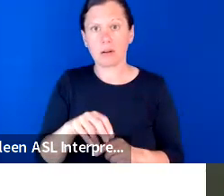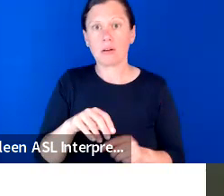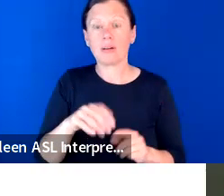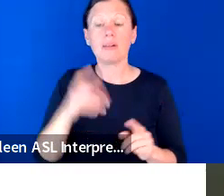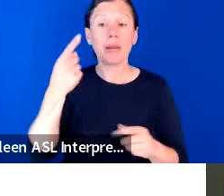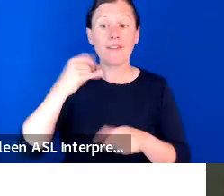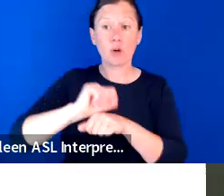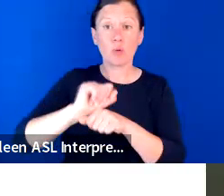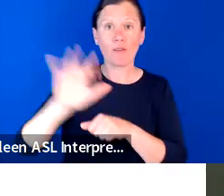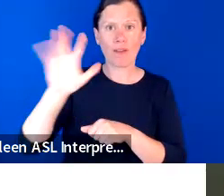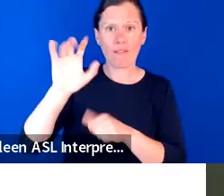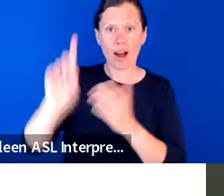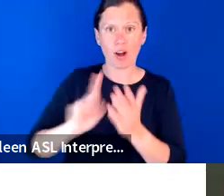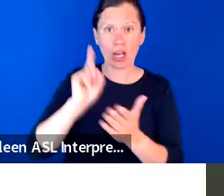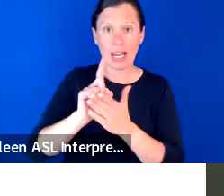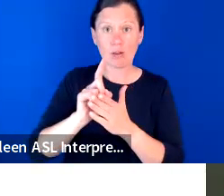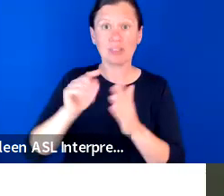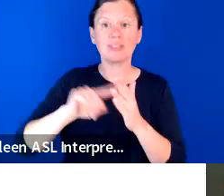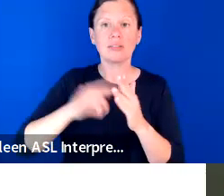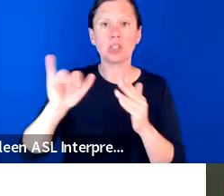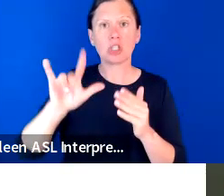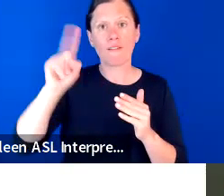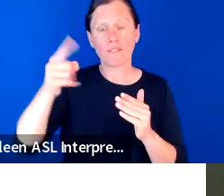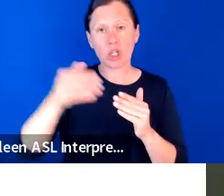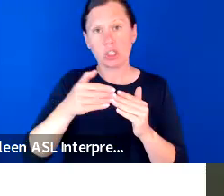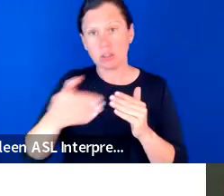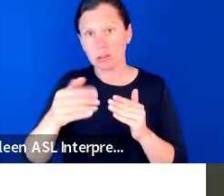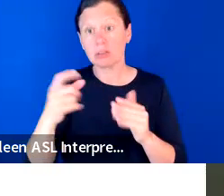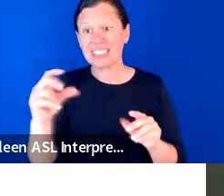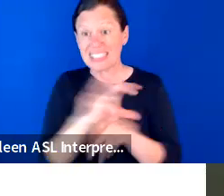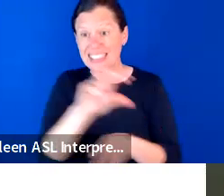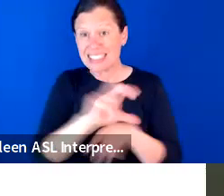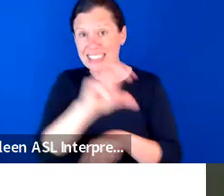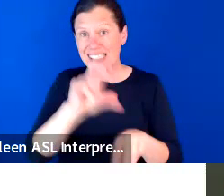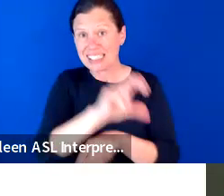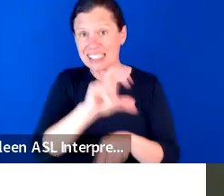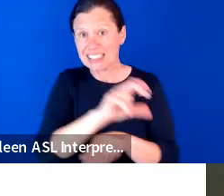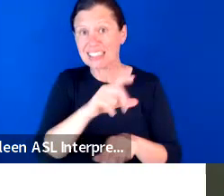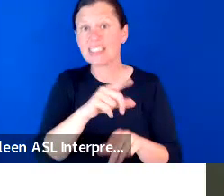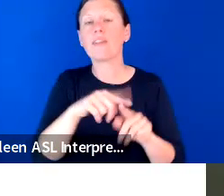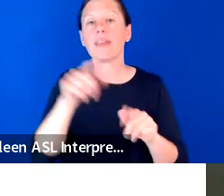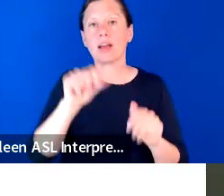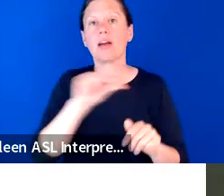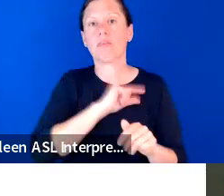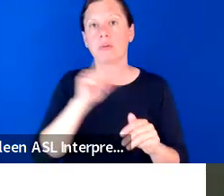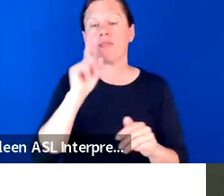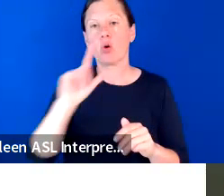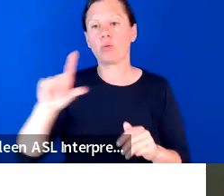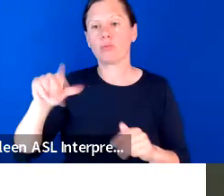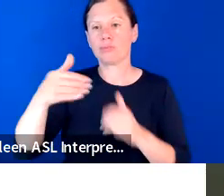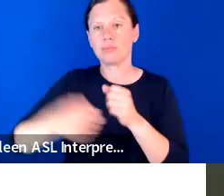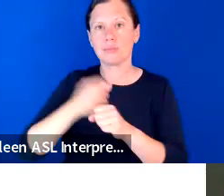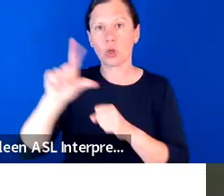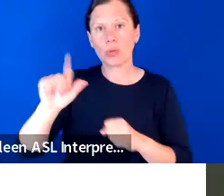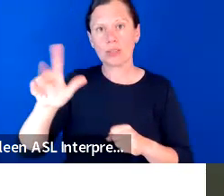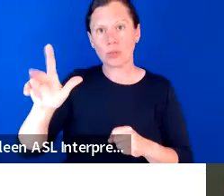in July and retire at the end of 2023, and you'd still earn 10% of the benefit amount. And you can keep that to